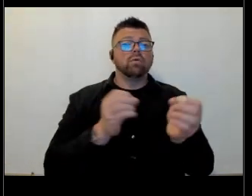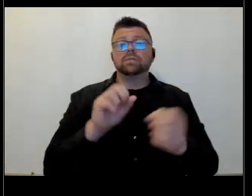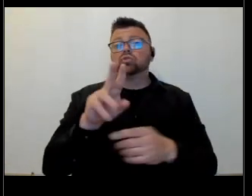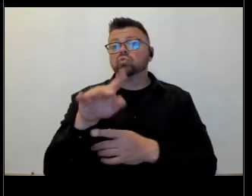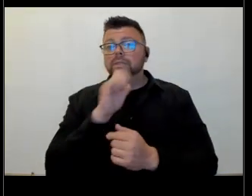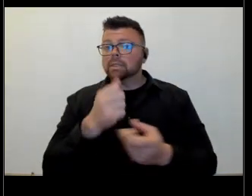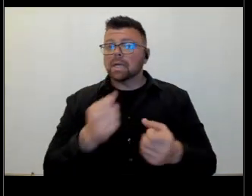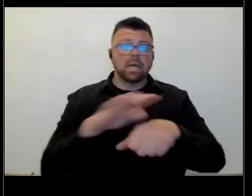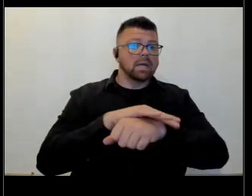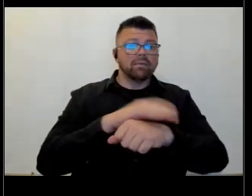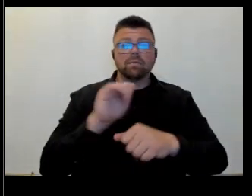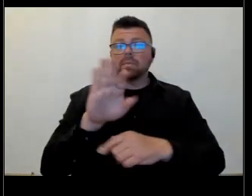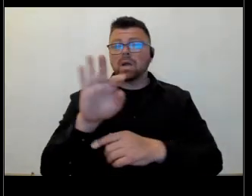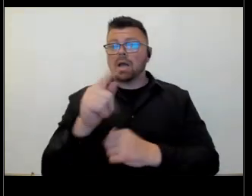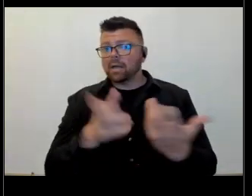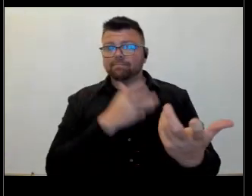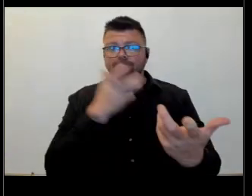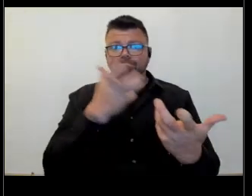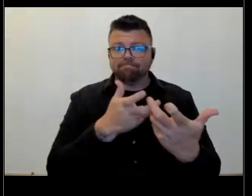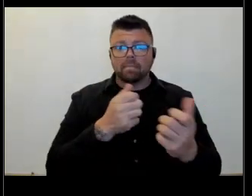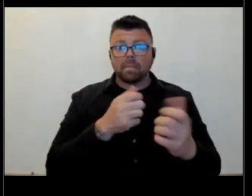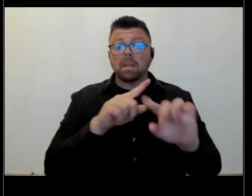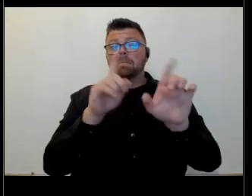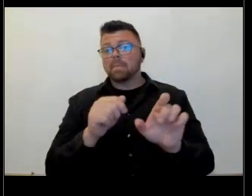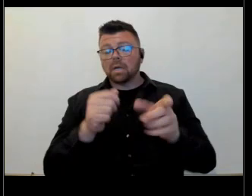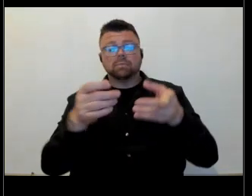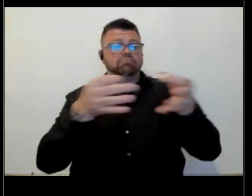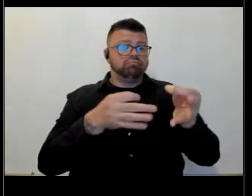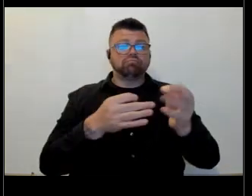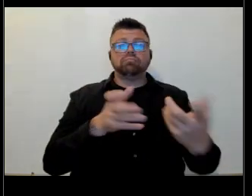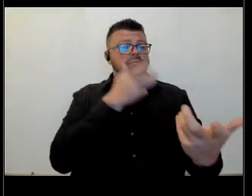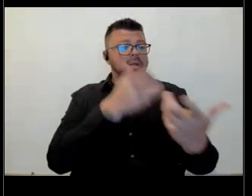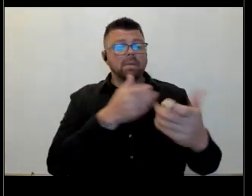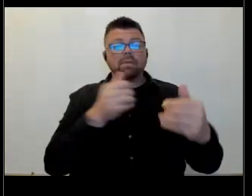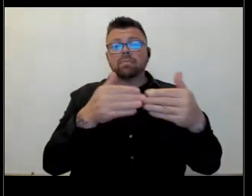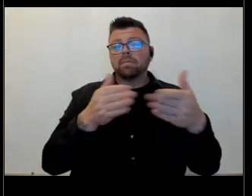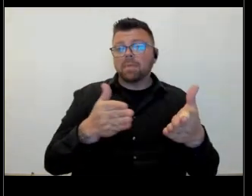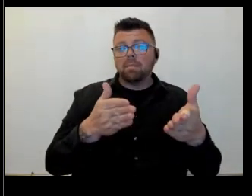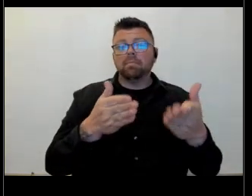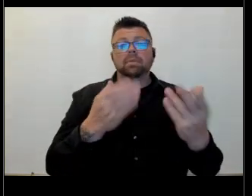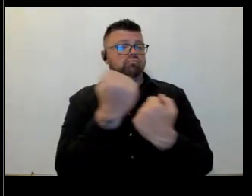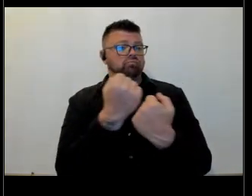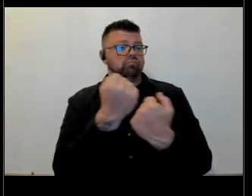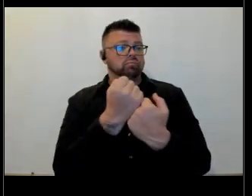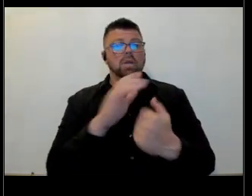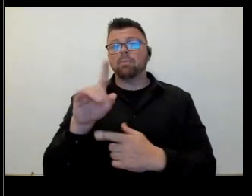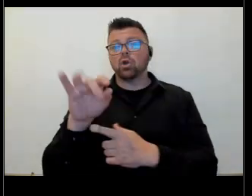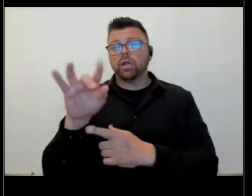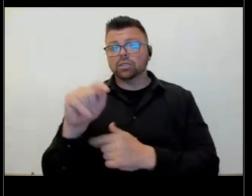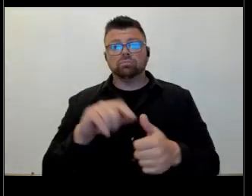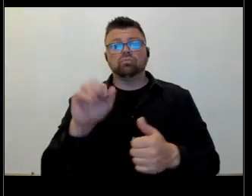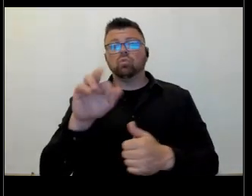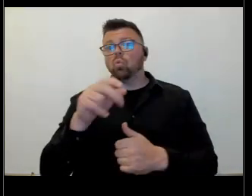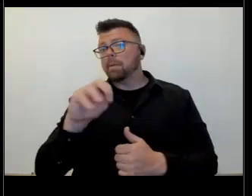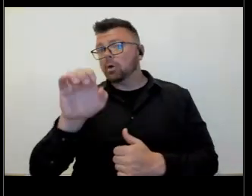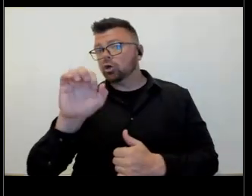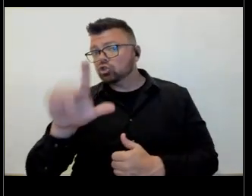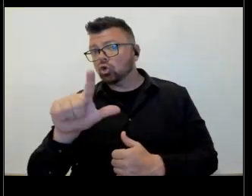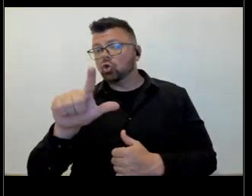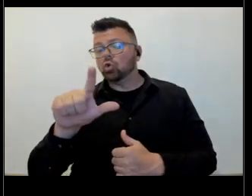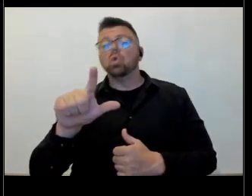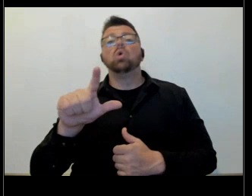But if they meet the definition of a place of public accommodation and or commercial facility as